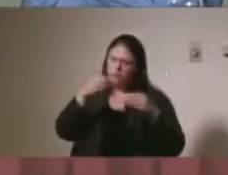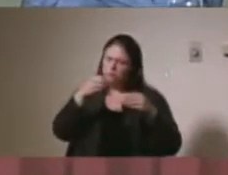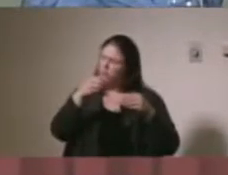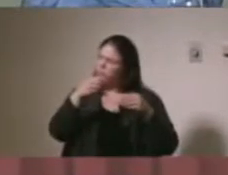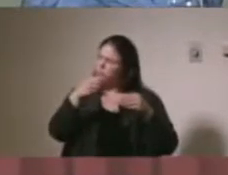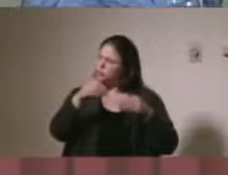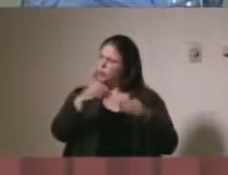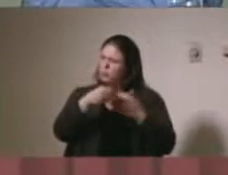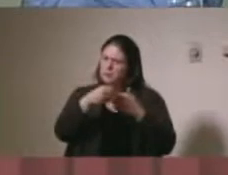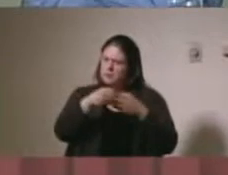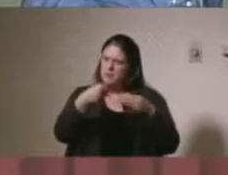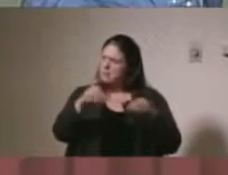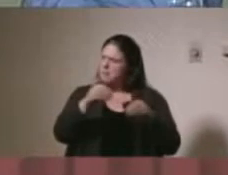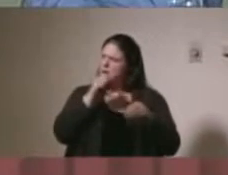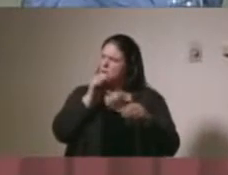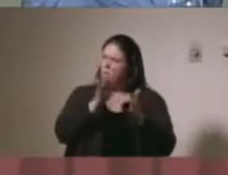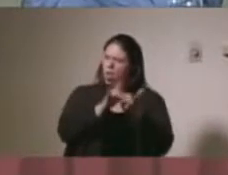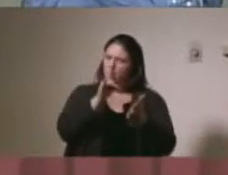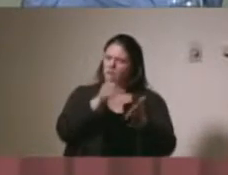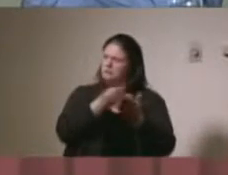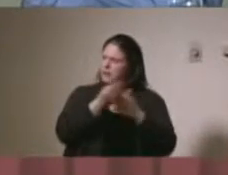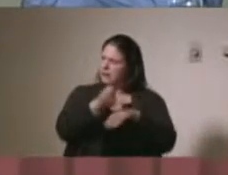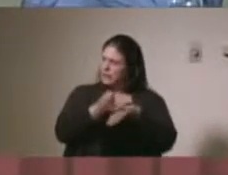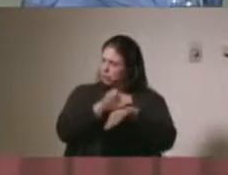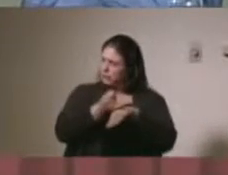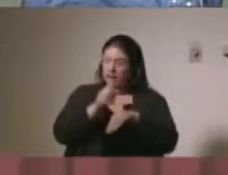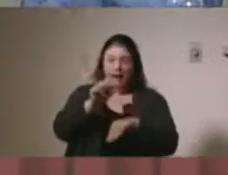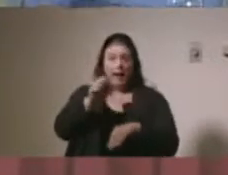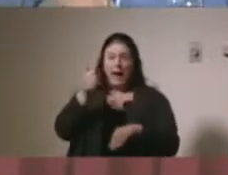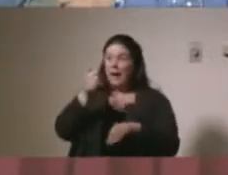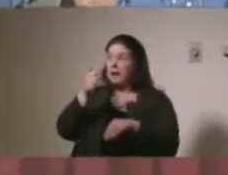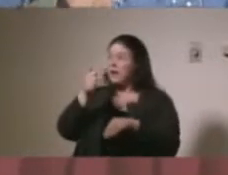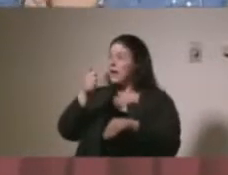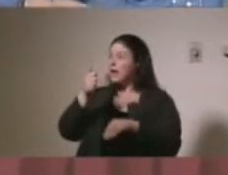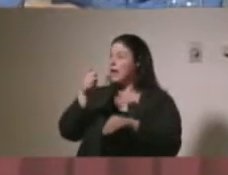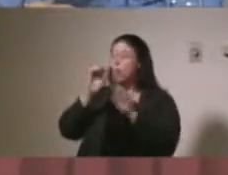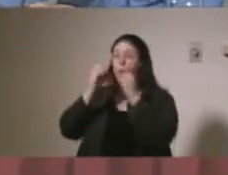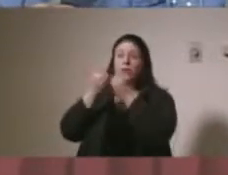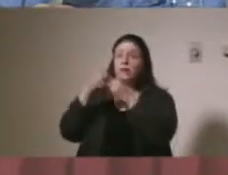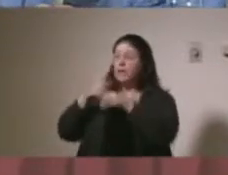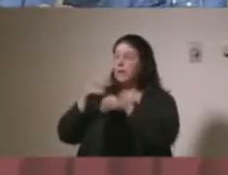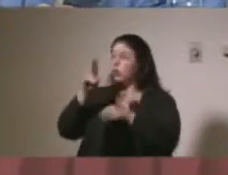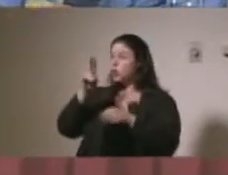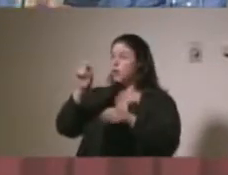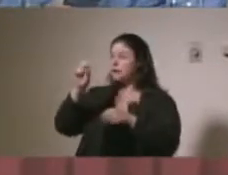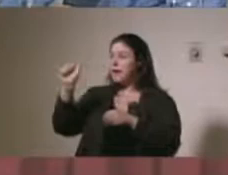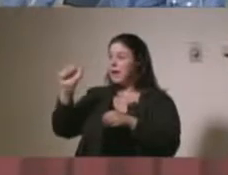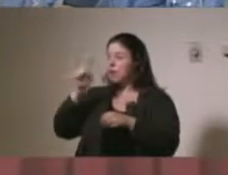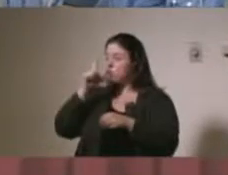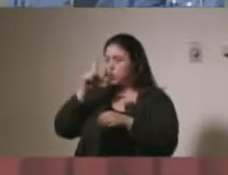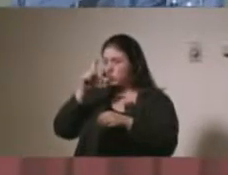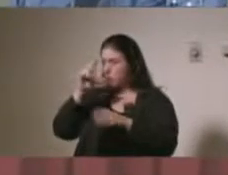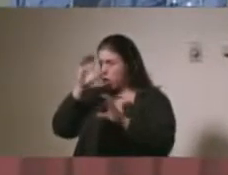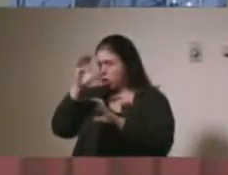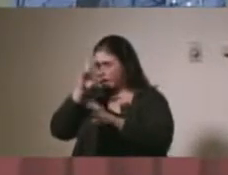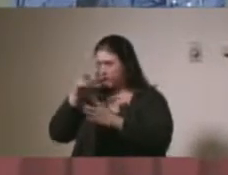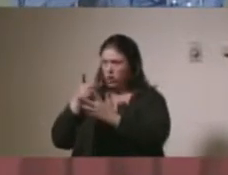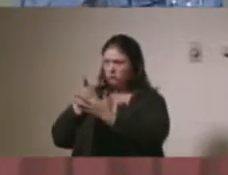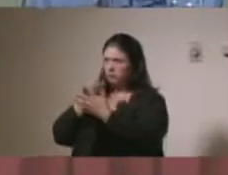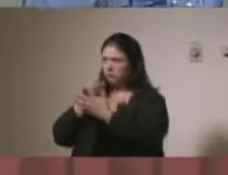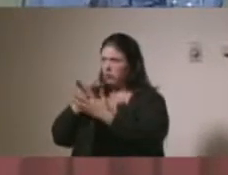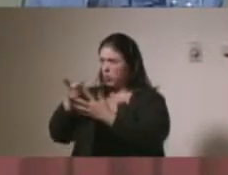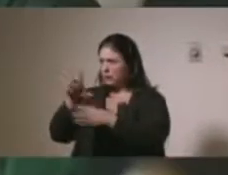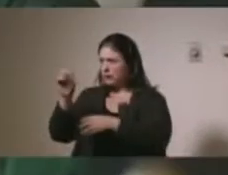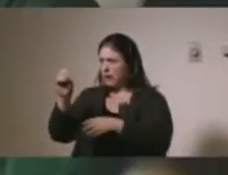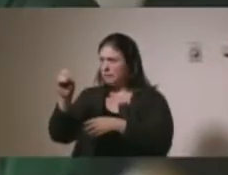in America that you're aware of that are going after them, these companies? Not that I know of